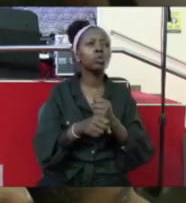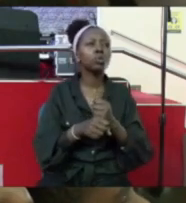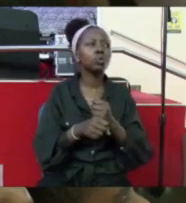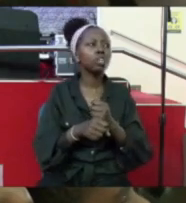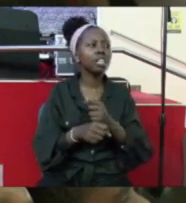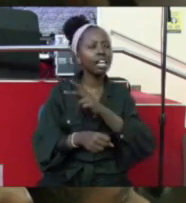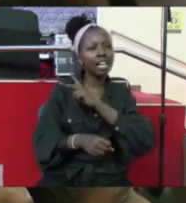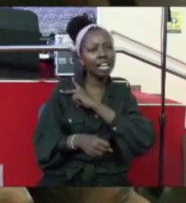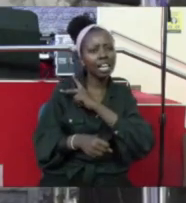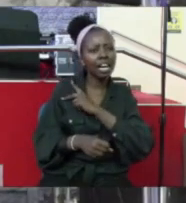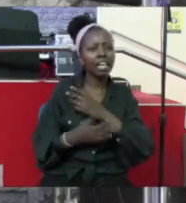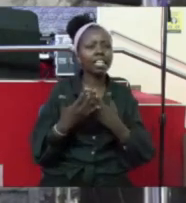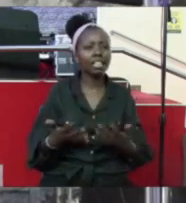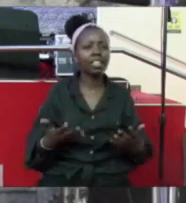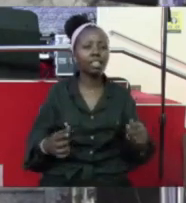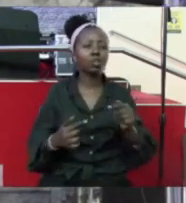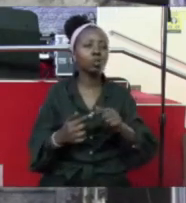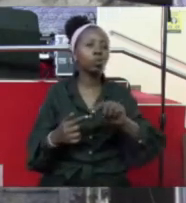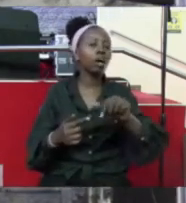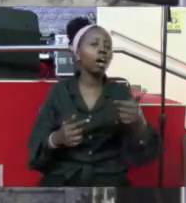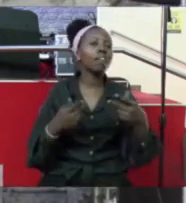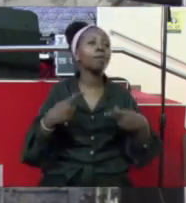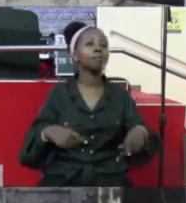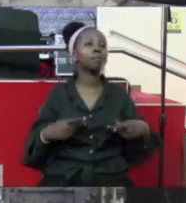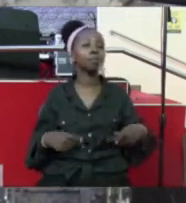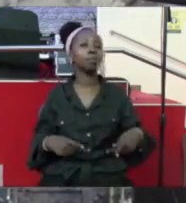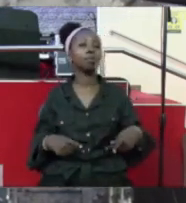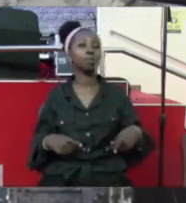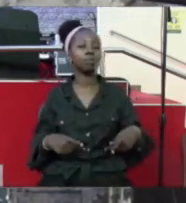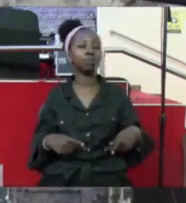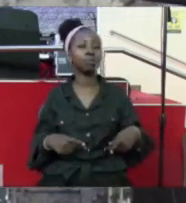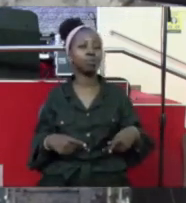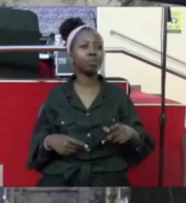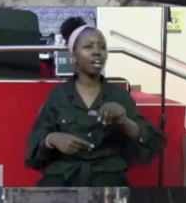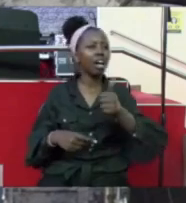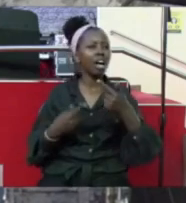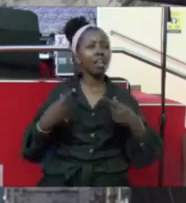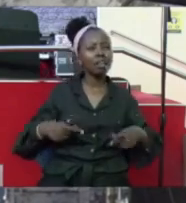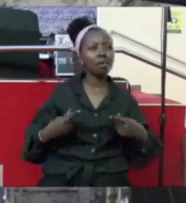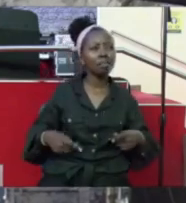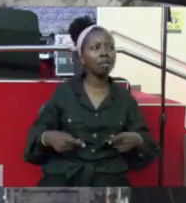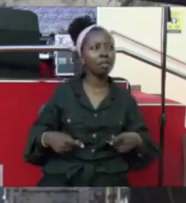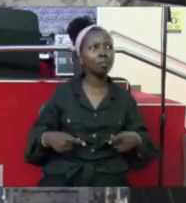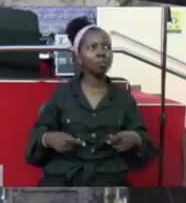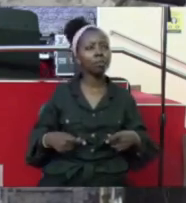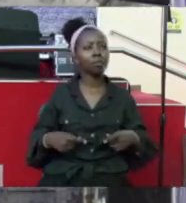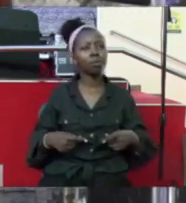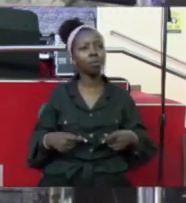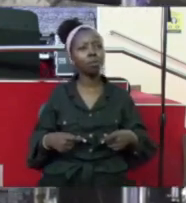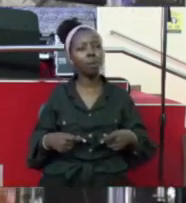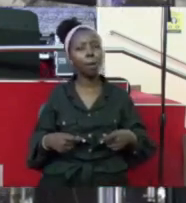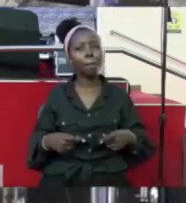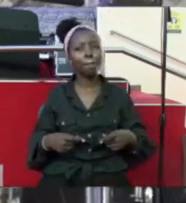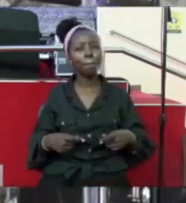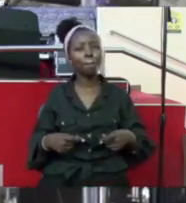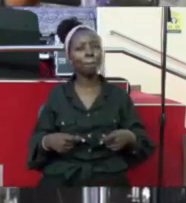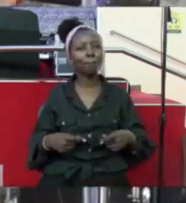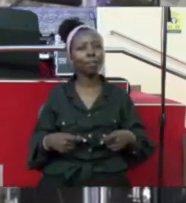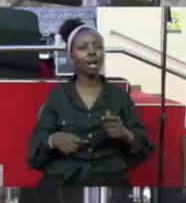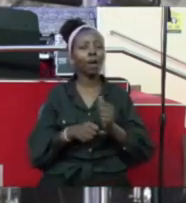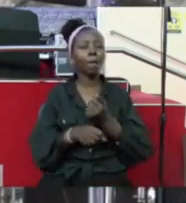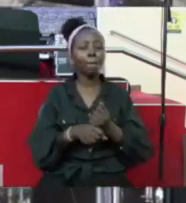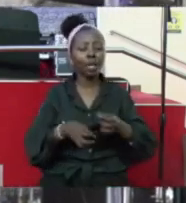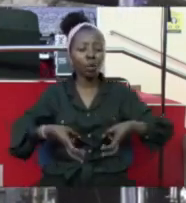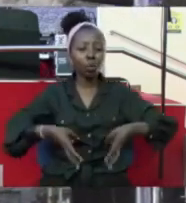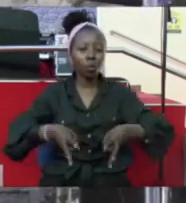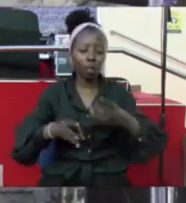Kwa kutenda matendo ya fadhili kwa watu wengine. Other people, instead of making bridge for us that others can be able to pass,